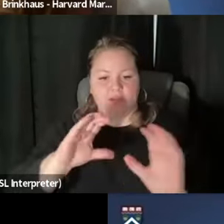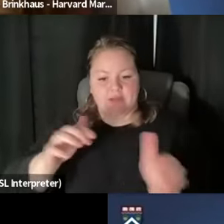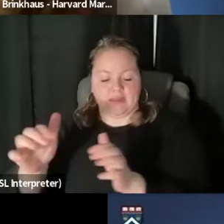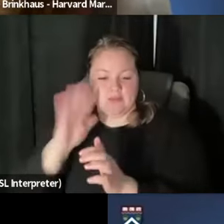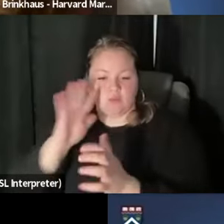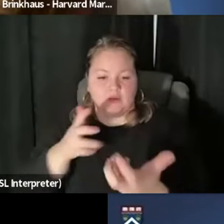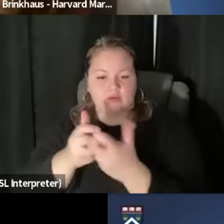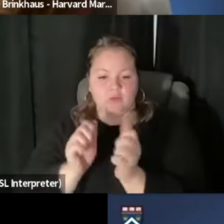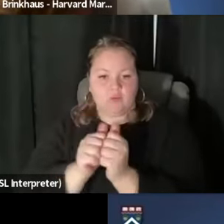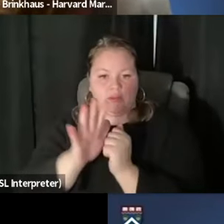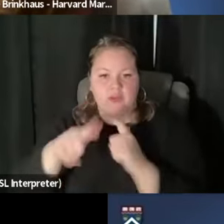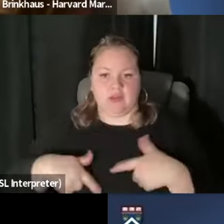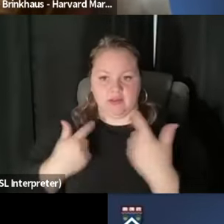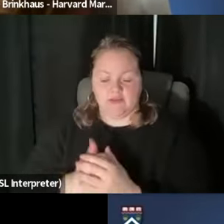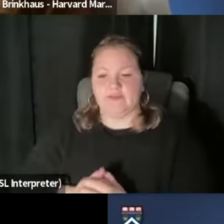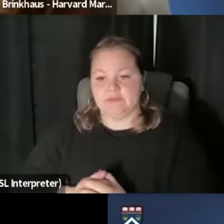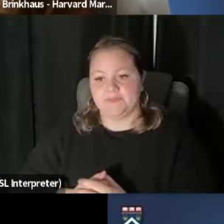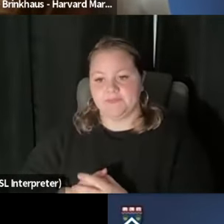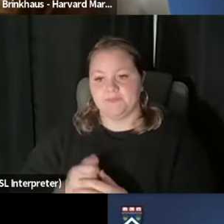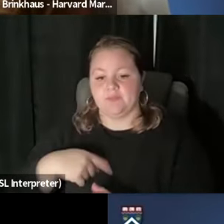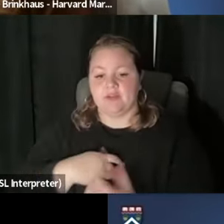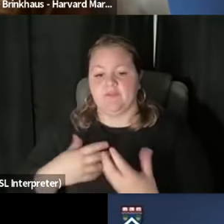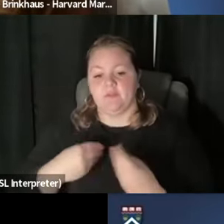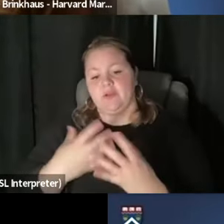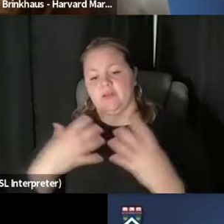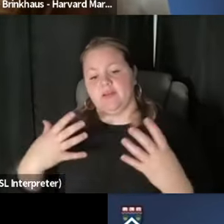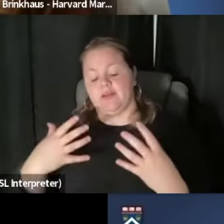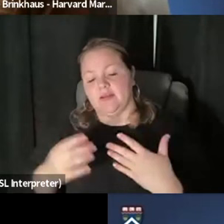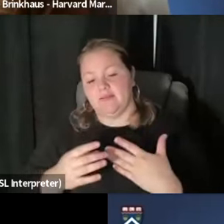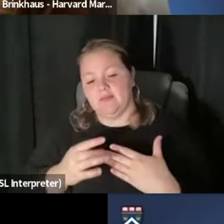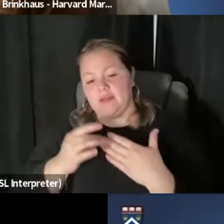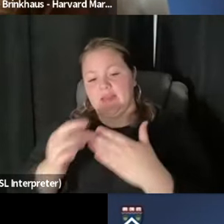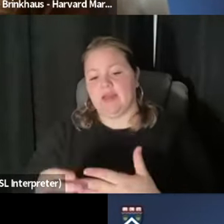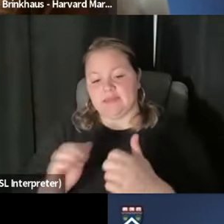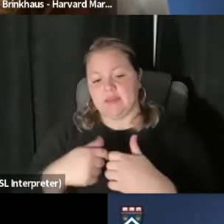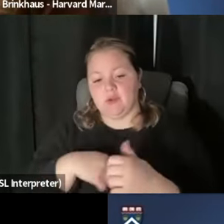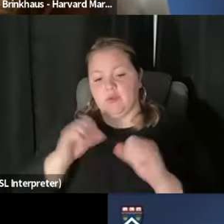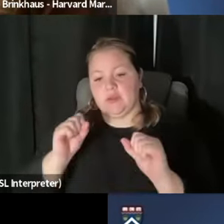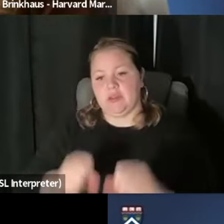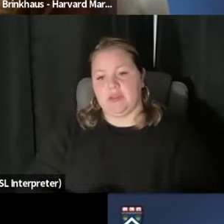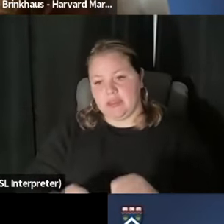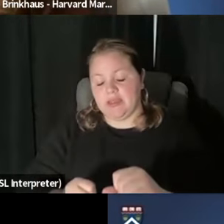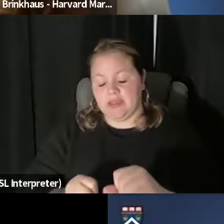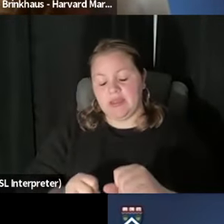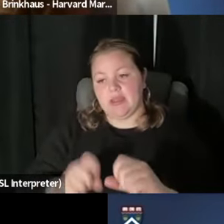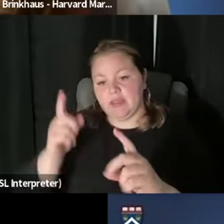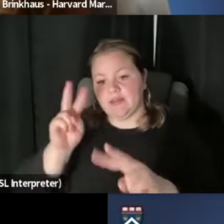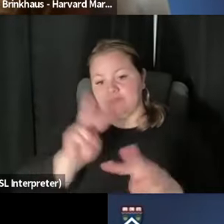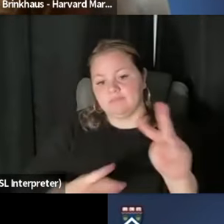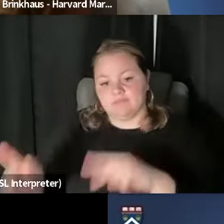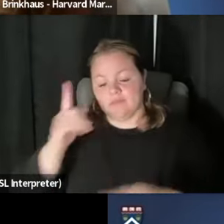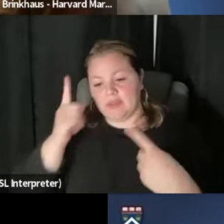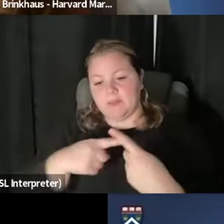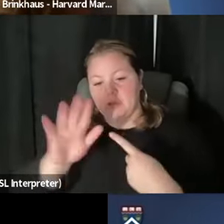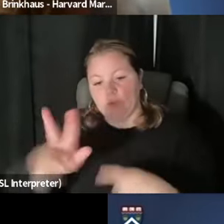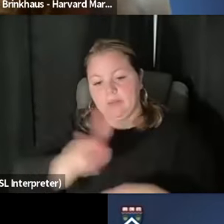lives. And you know, we have a lot of guidance that we can help offer people about how to look at your schedule and how to think about your personal schedule